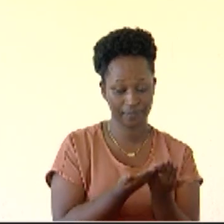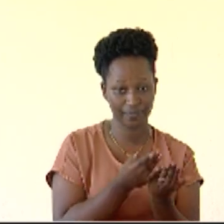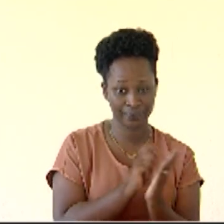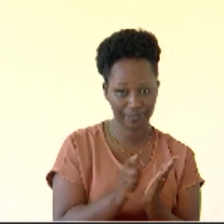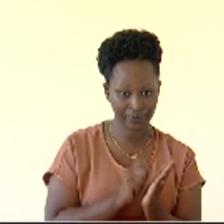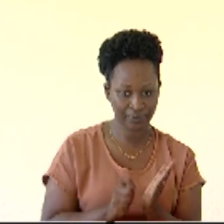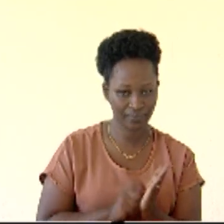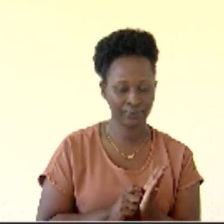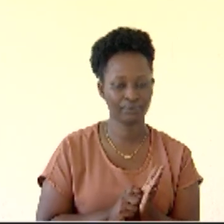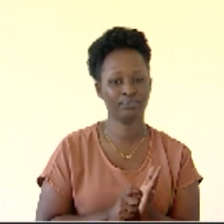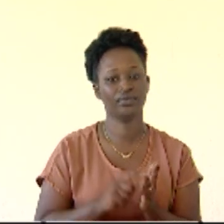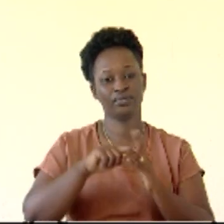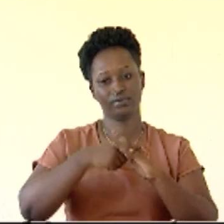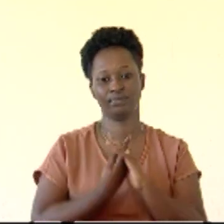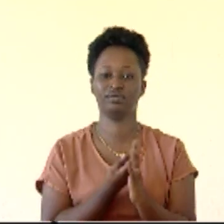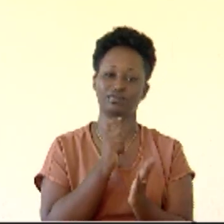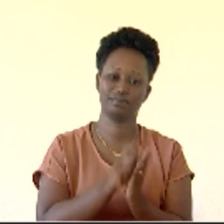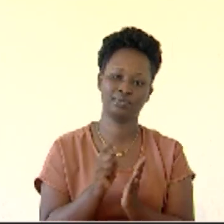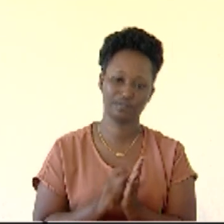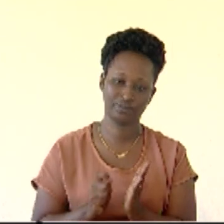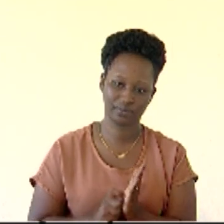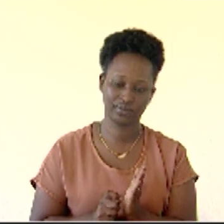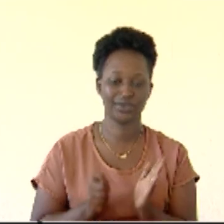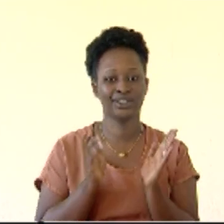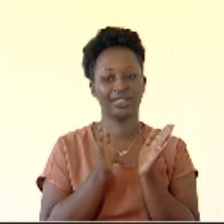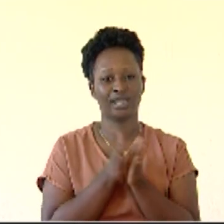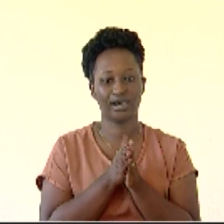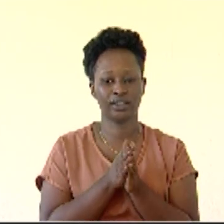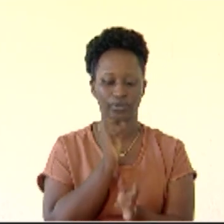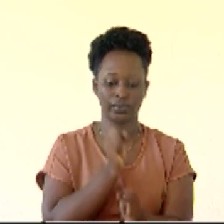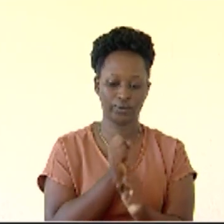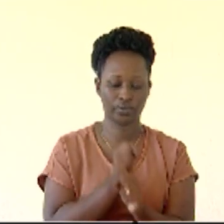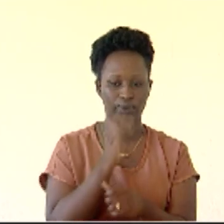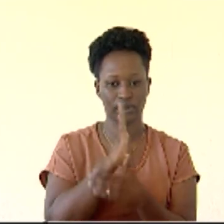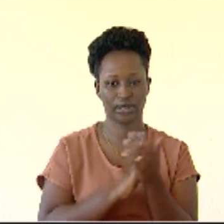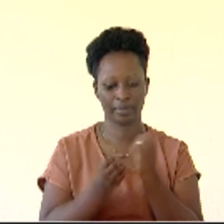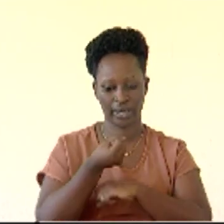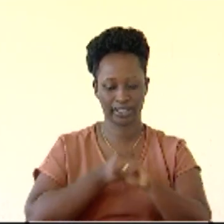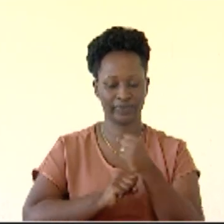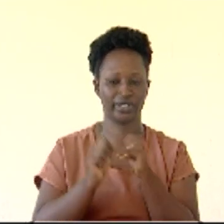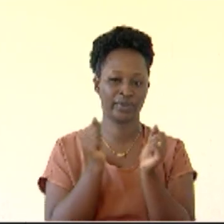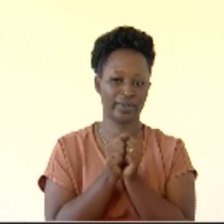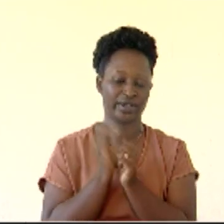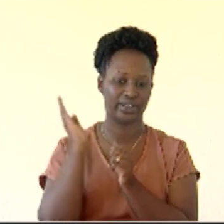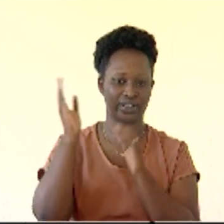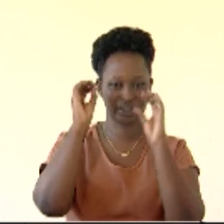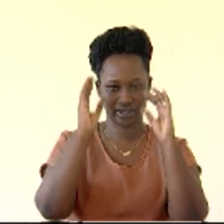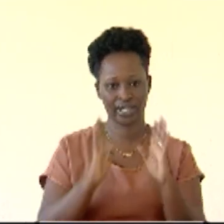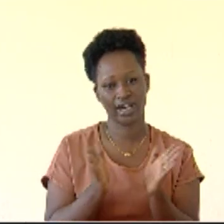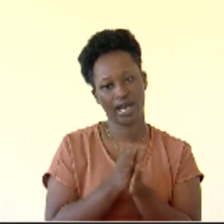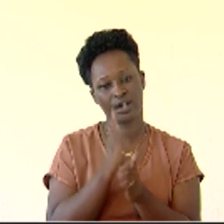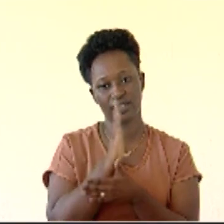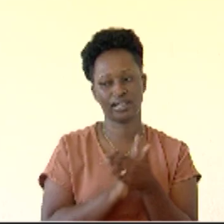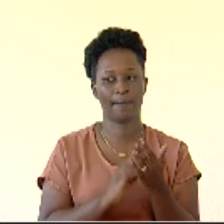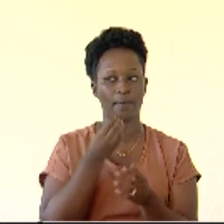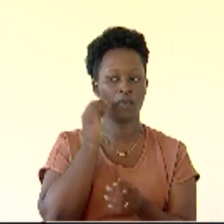and you start taking notes and even doing some activities with me and even some home assignment